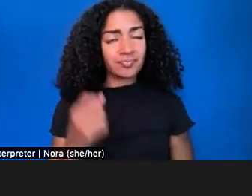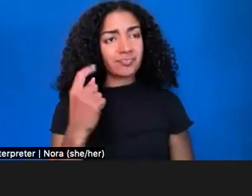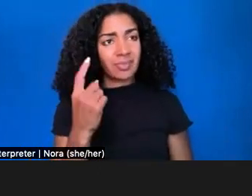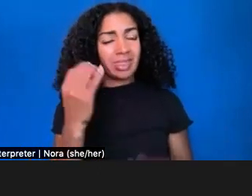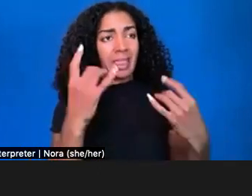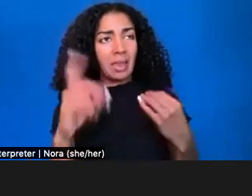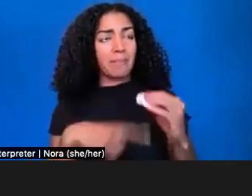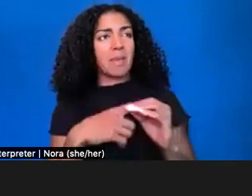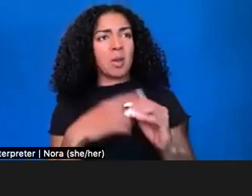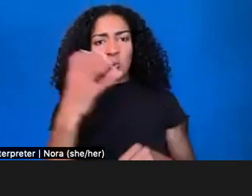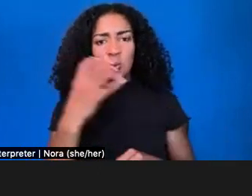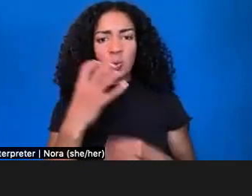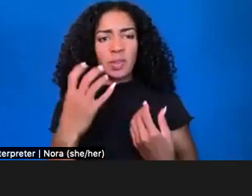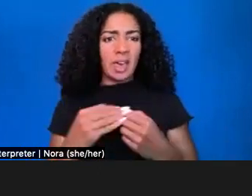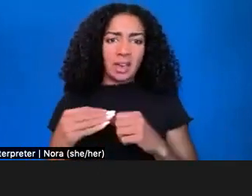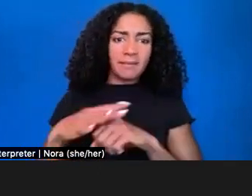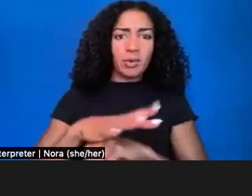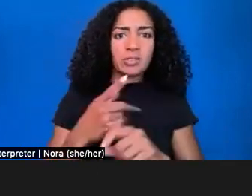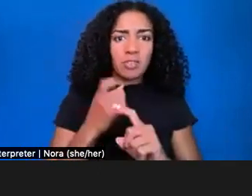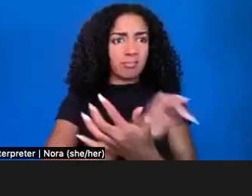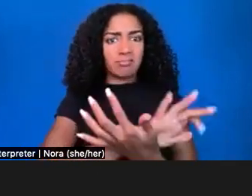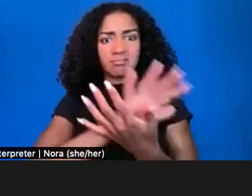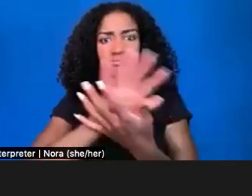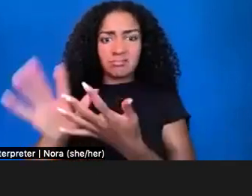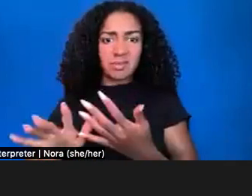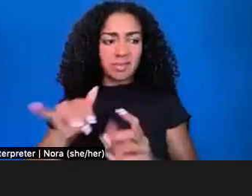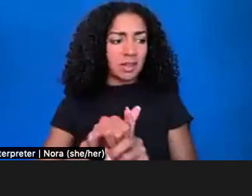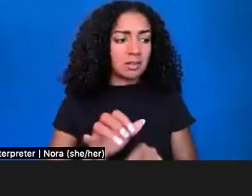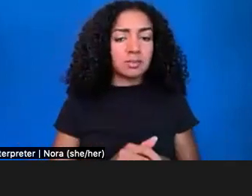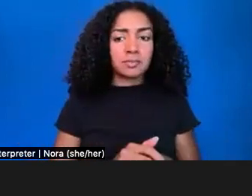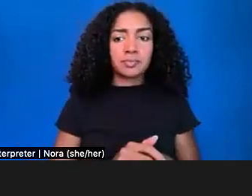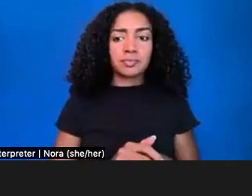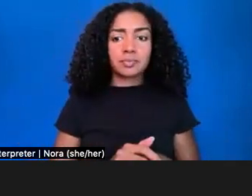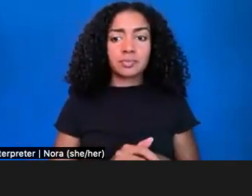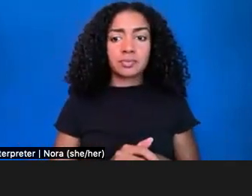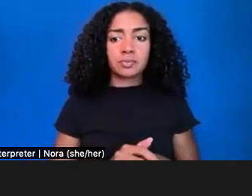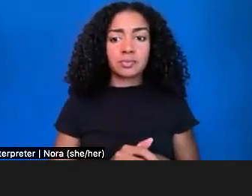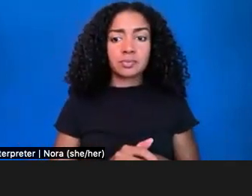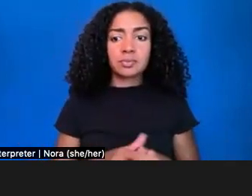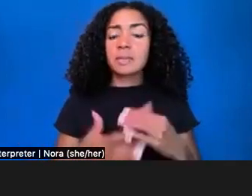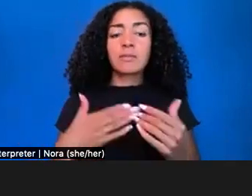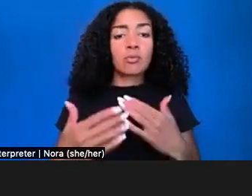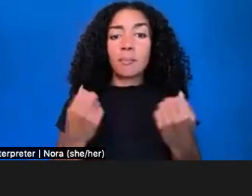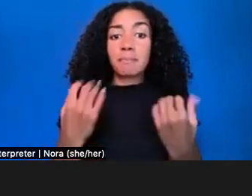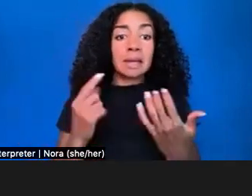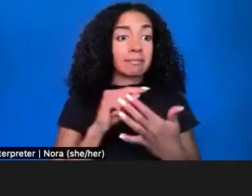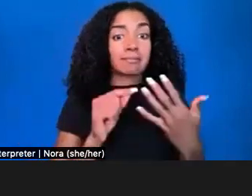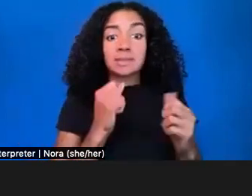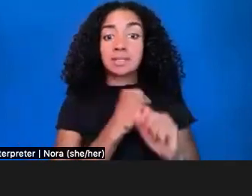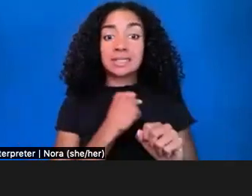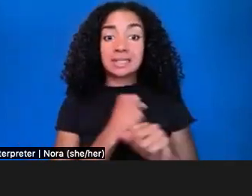of all that. Even though a lot of those statistics show, some of the statistics say